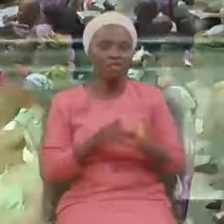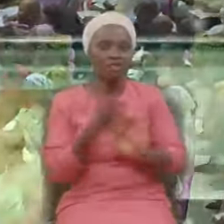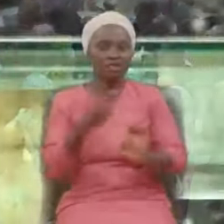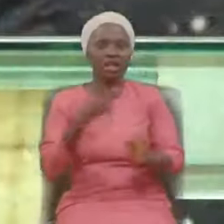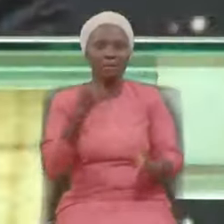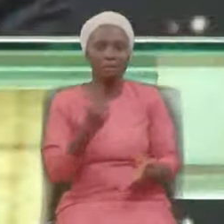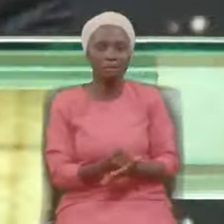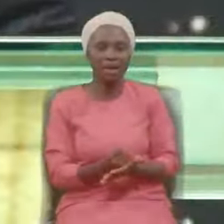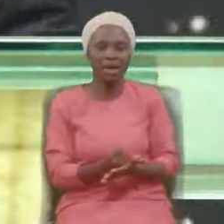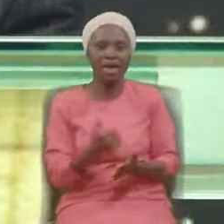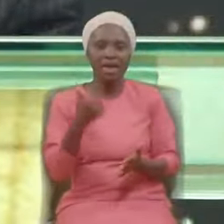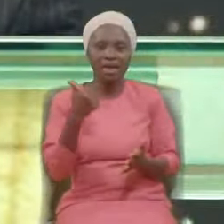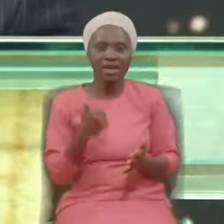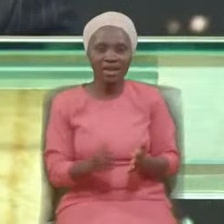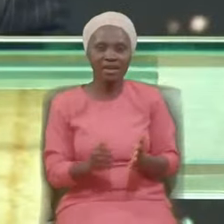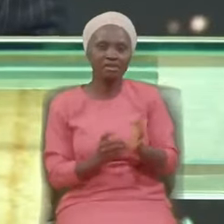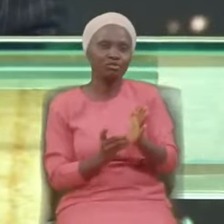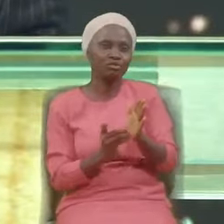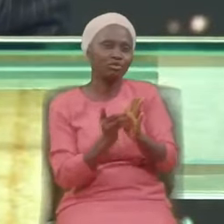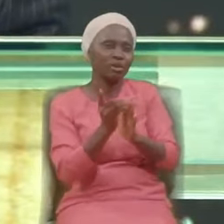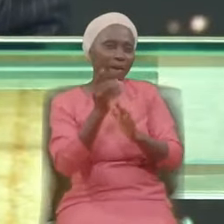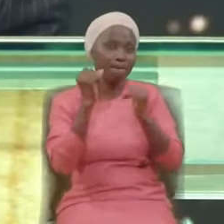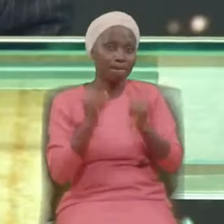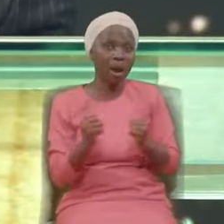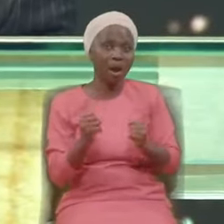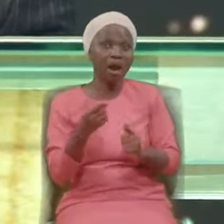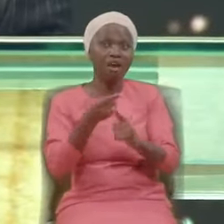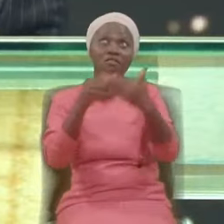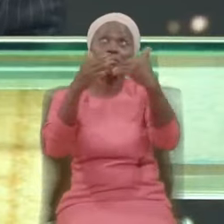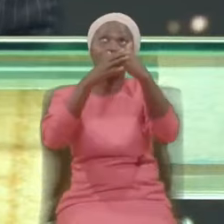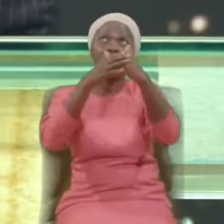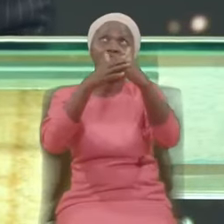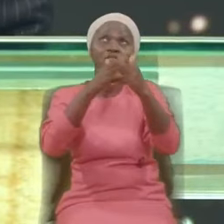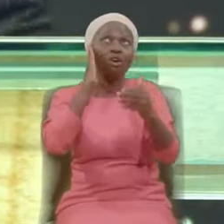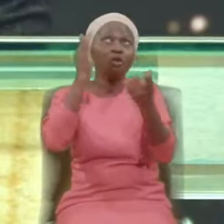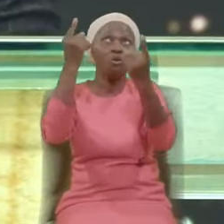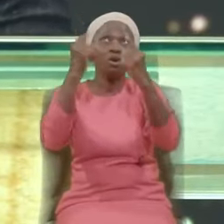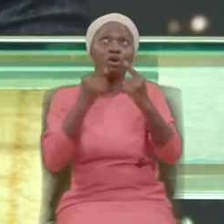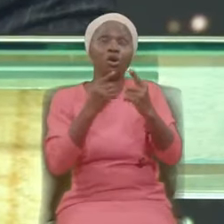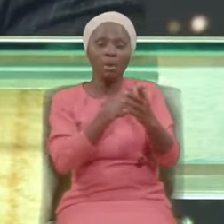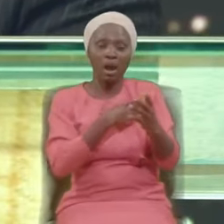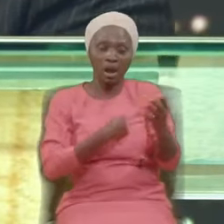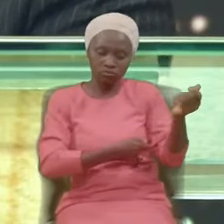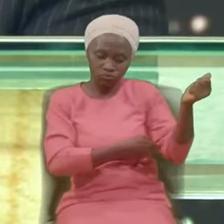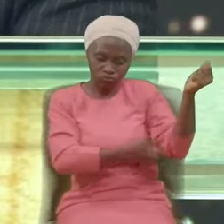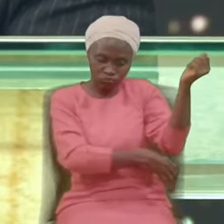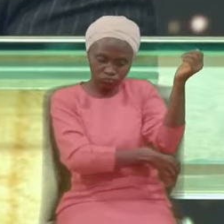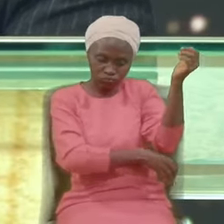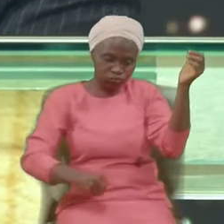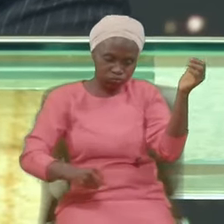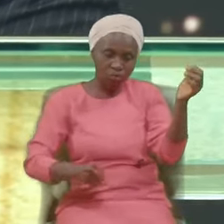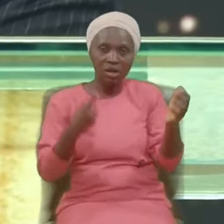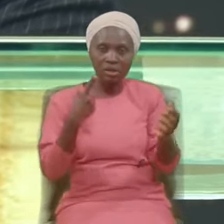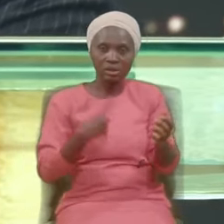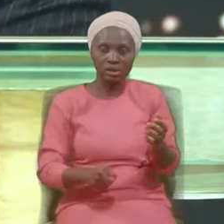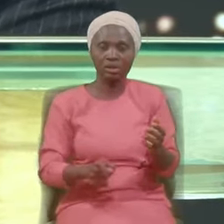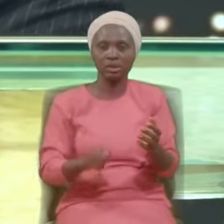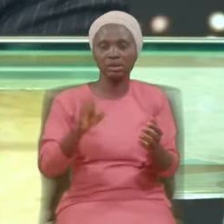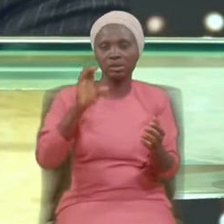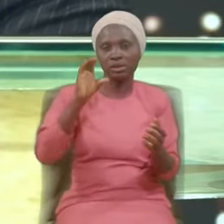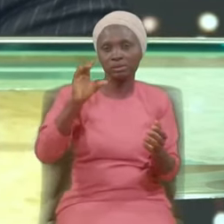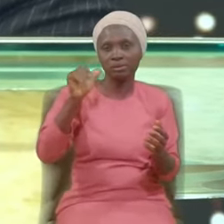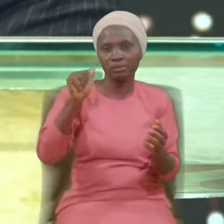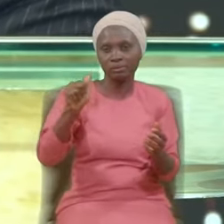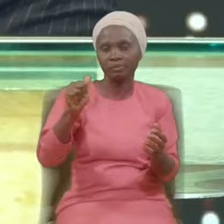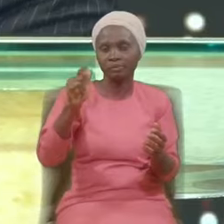The dynamite of heaven, the bulldozer from heaven, the caterpillar that will take